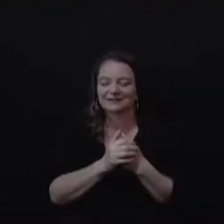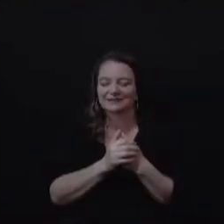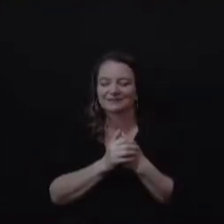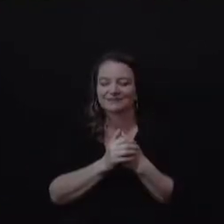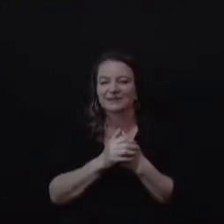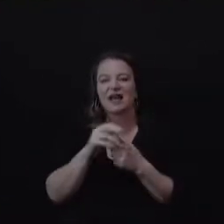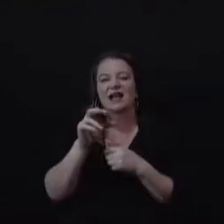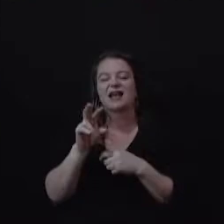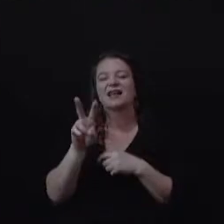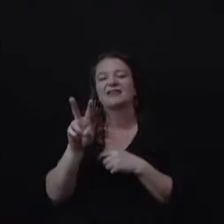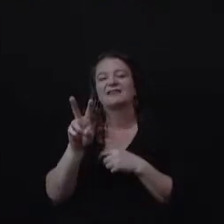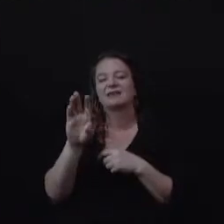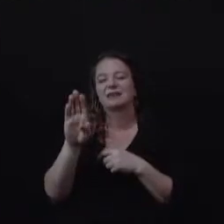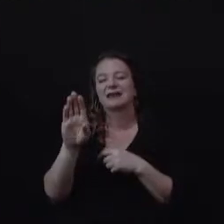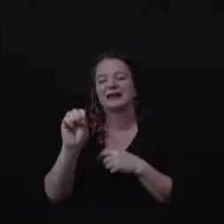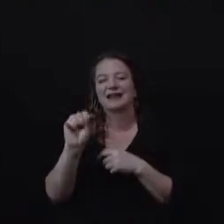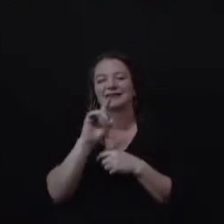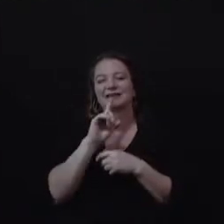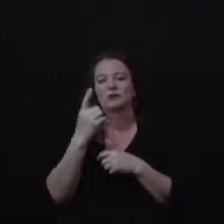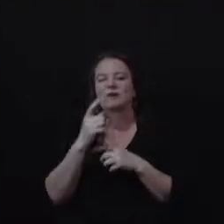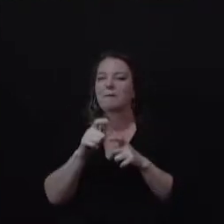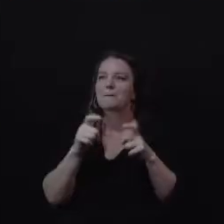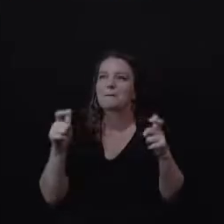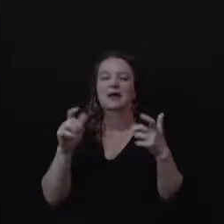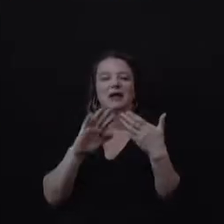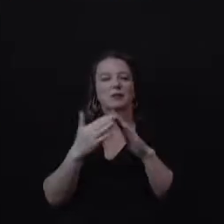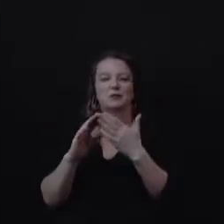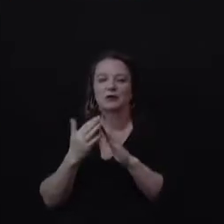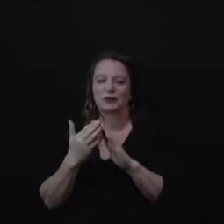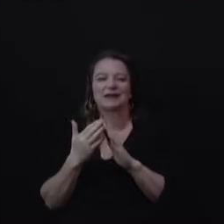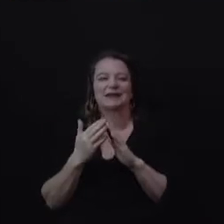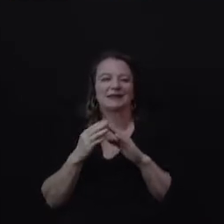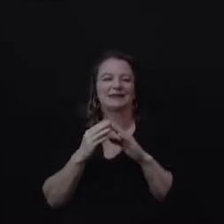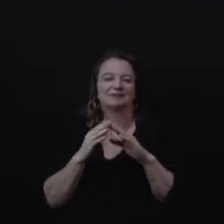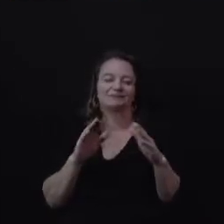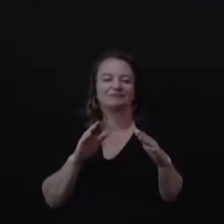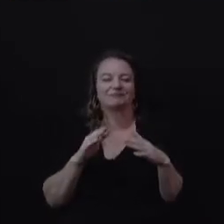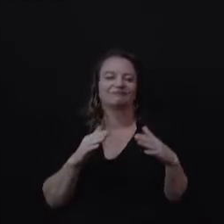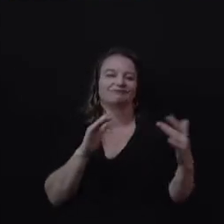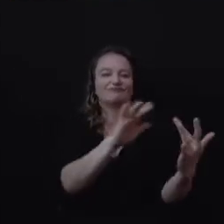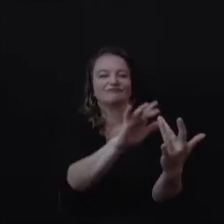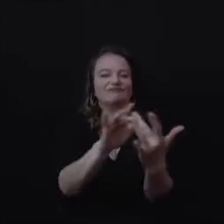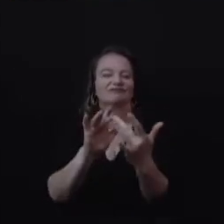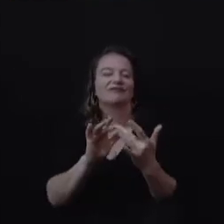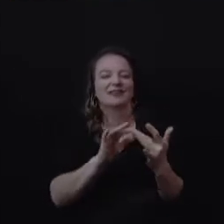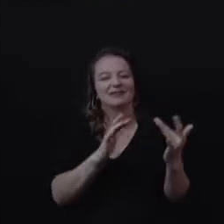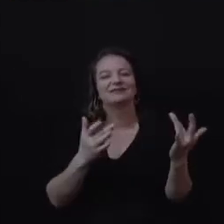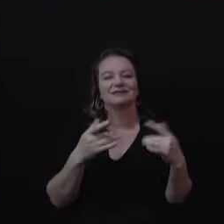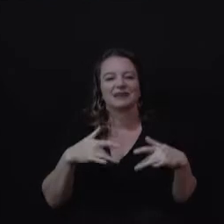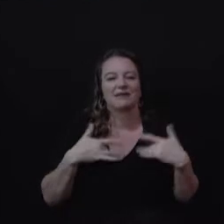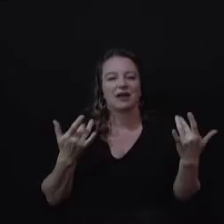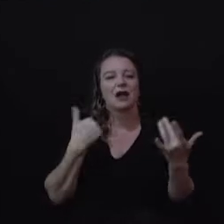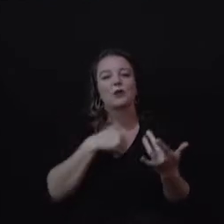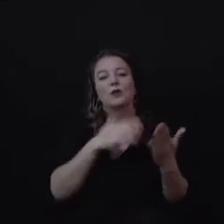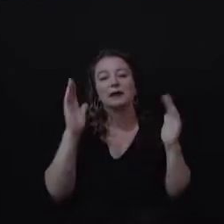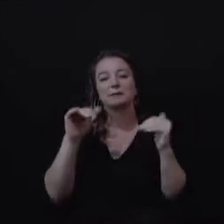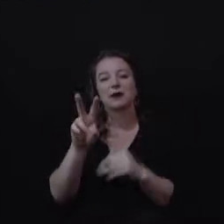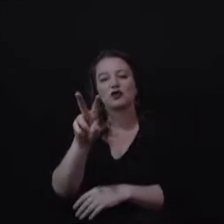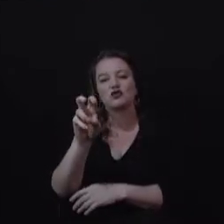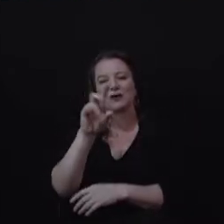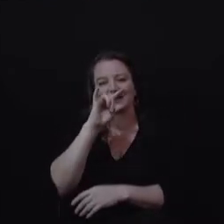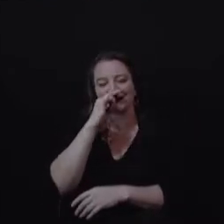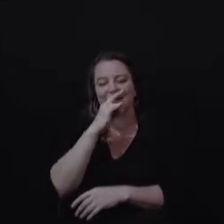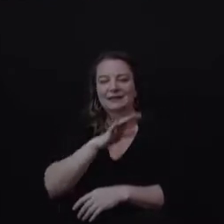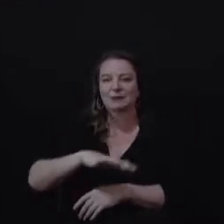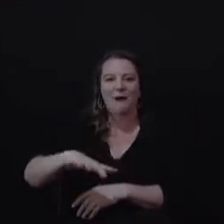Vacation Bible School is one of our biggest community outreach events each year. We're expecting over 200 kids to be all over